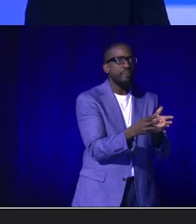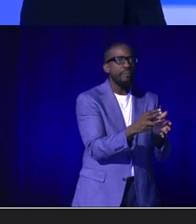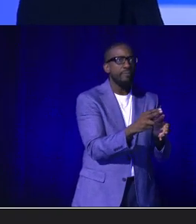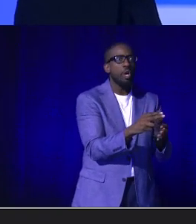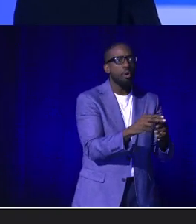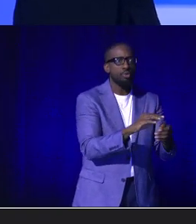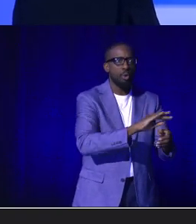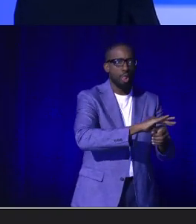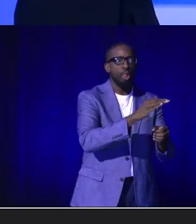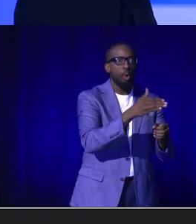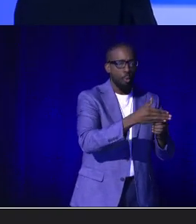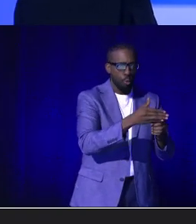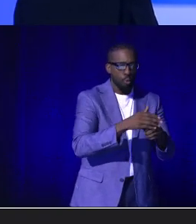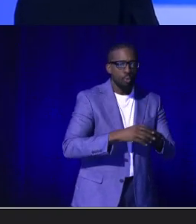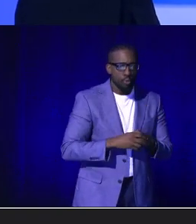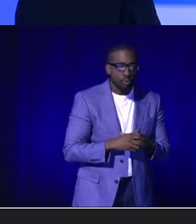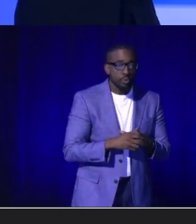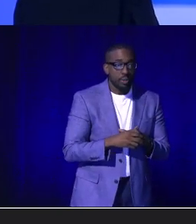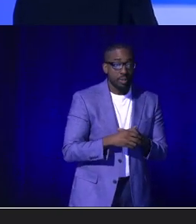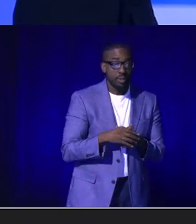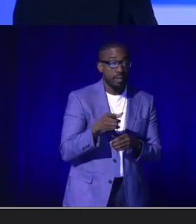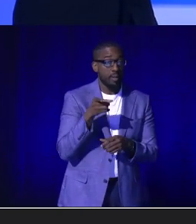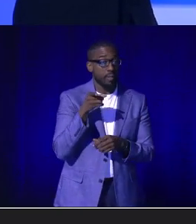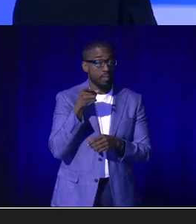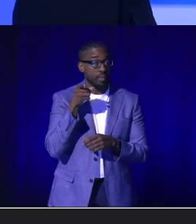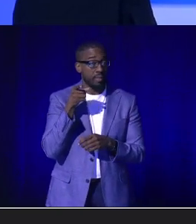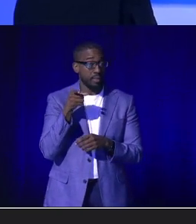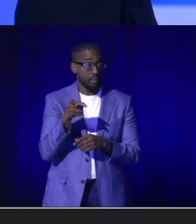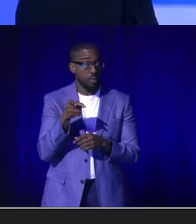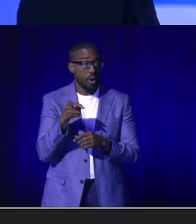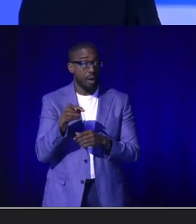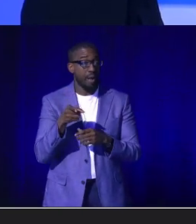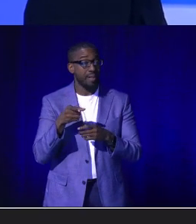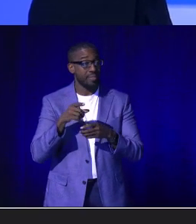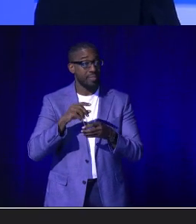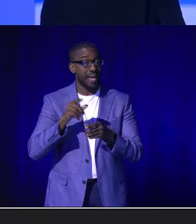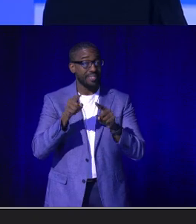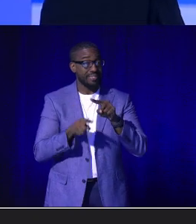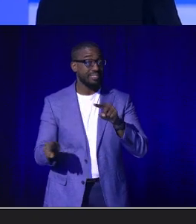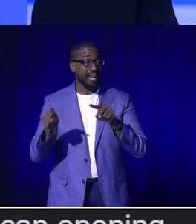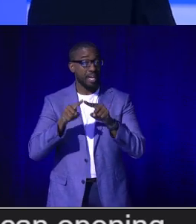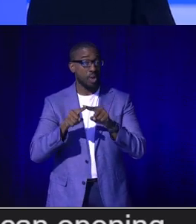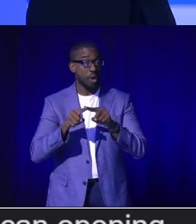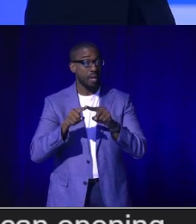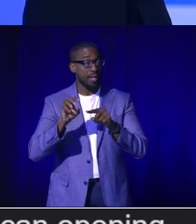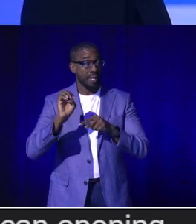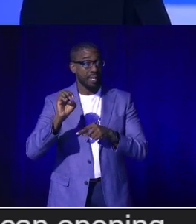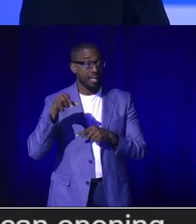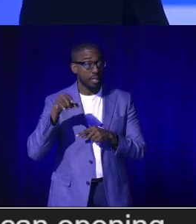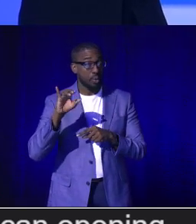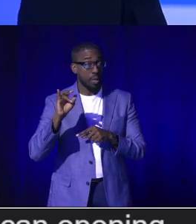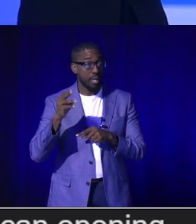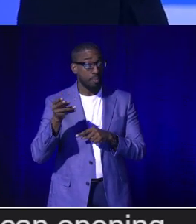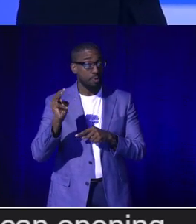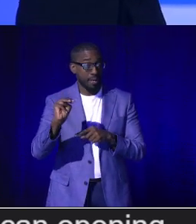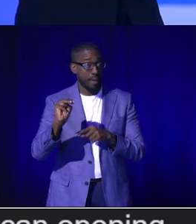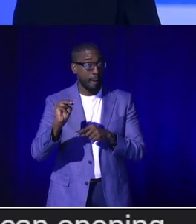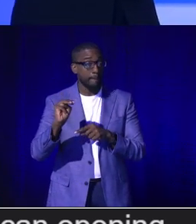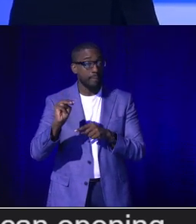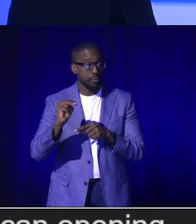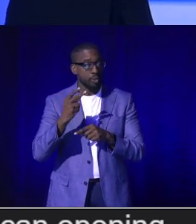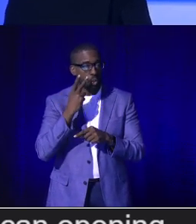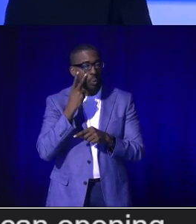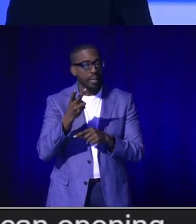where the cell that was cycled at equilibrium low temperature, we have this expansion of the can and